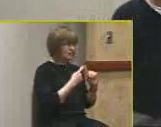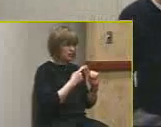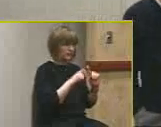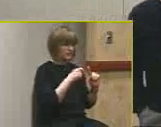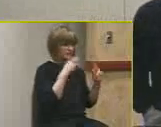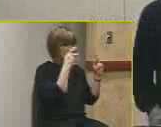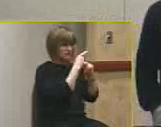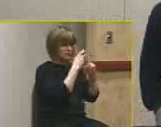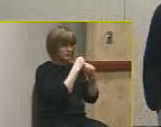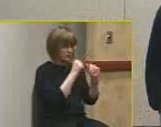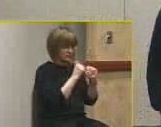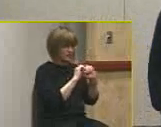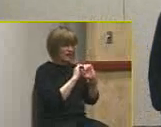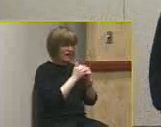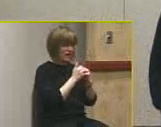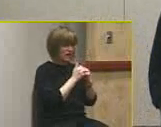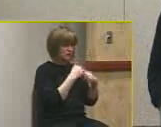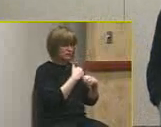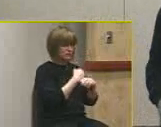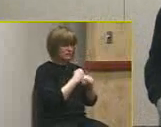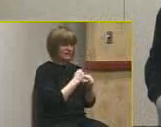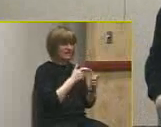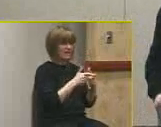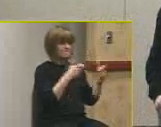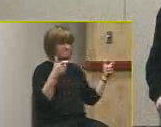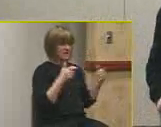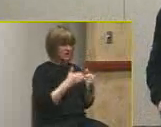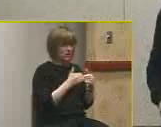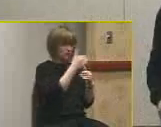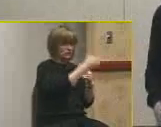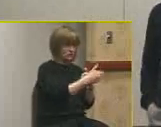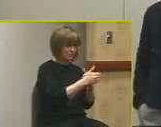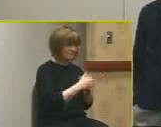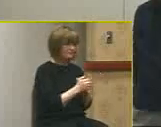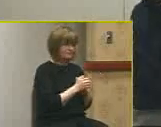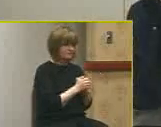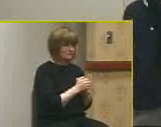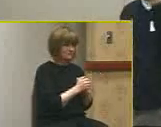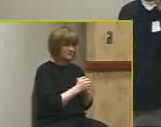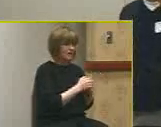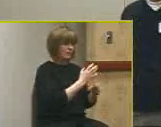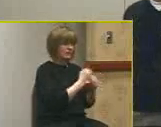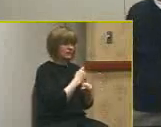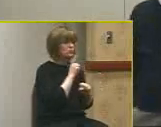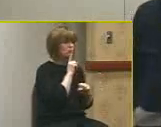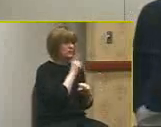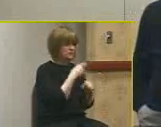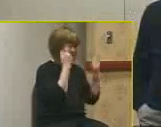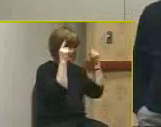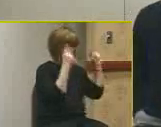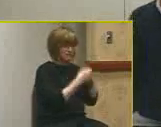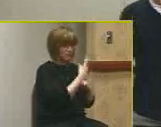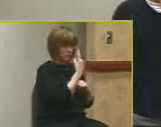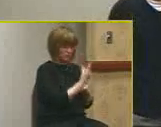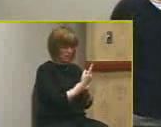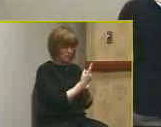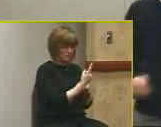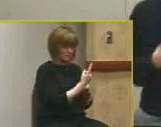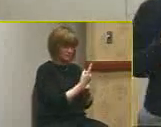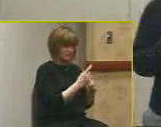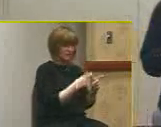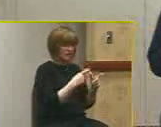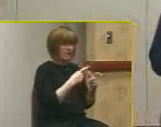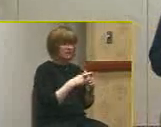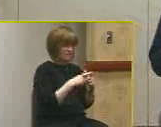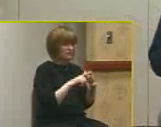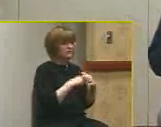figure out how to make bigger jumps. I would get him really successful with 1 of those. Then you can